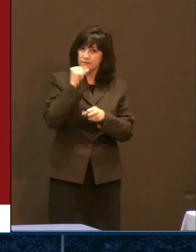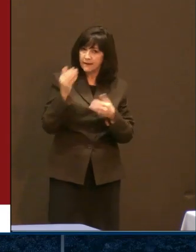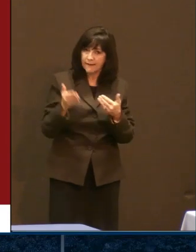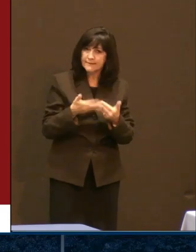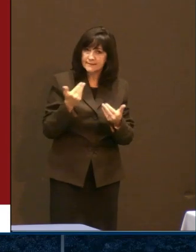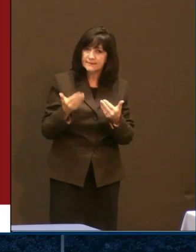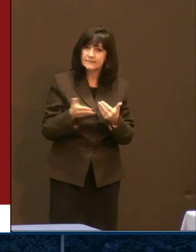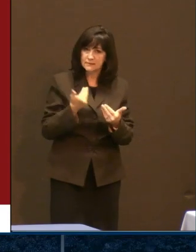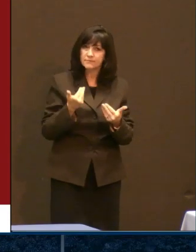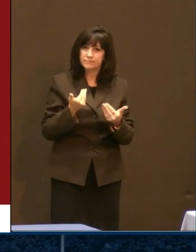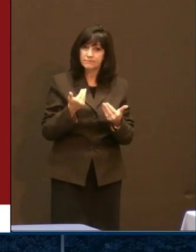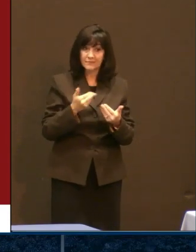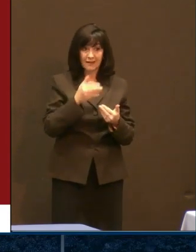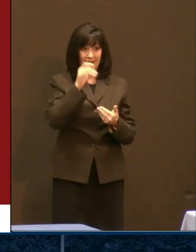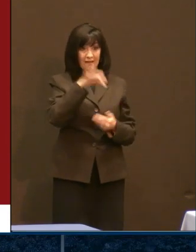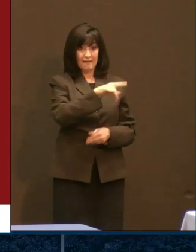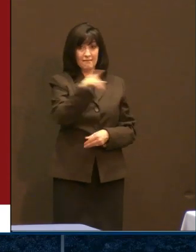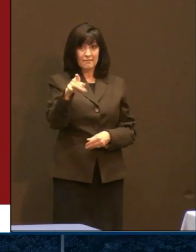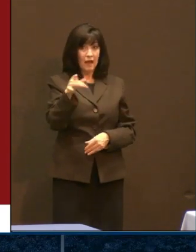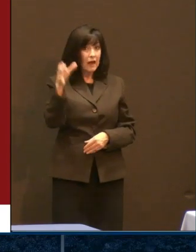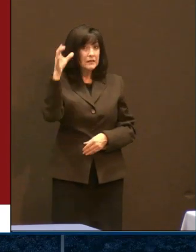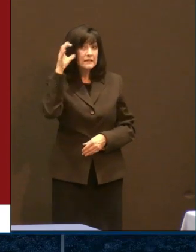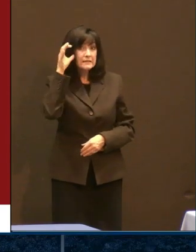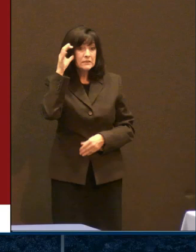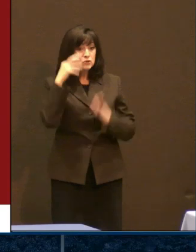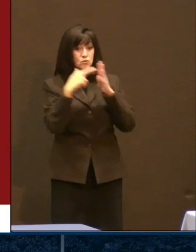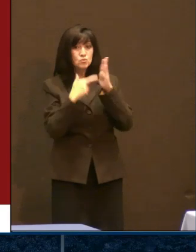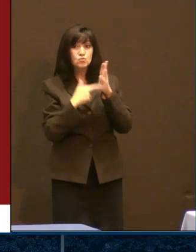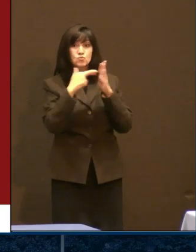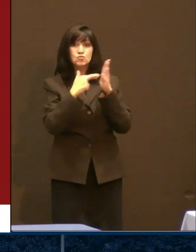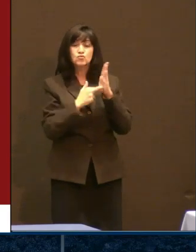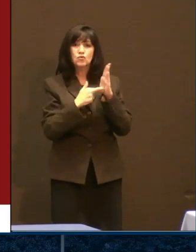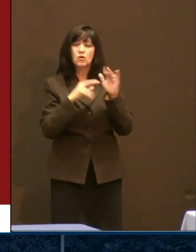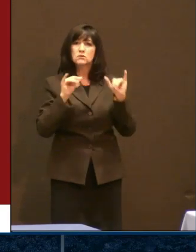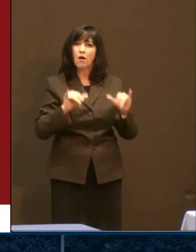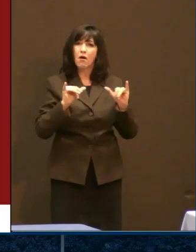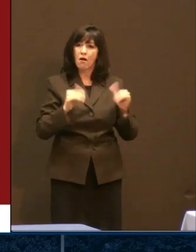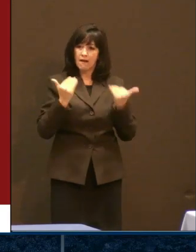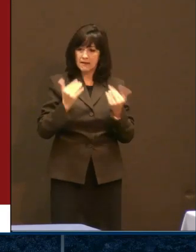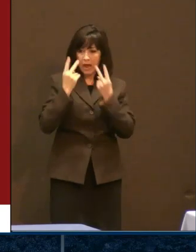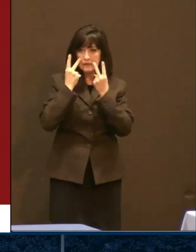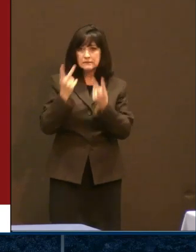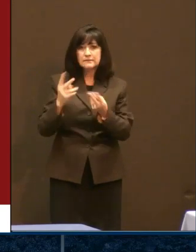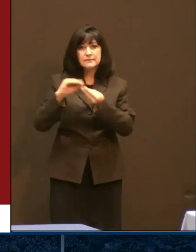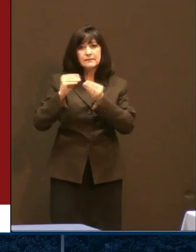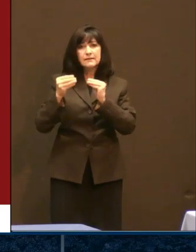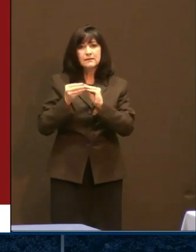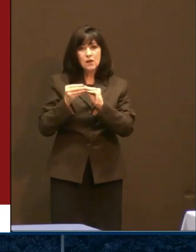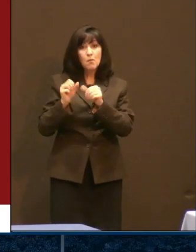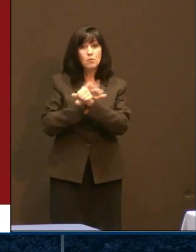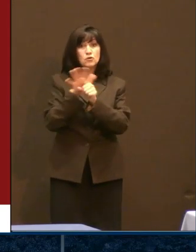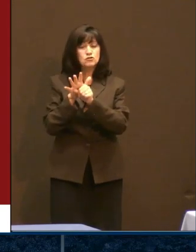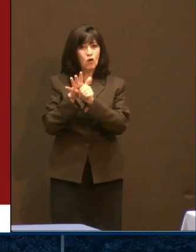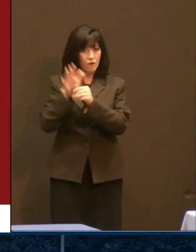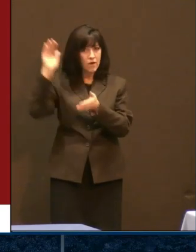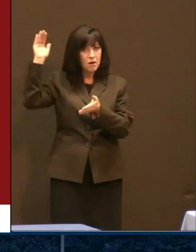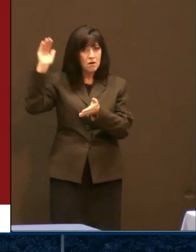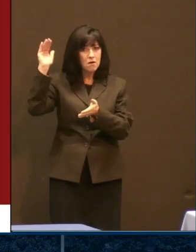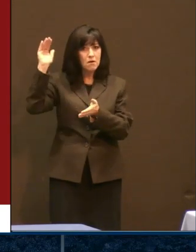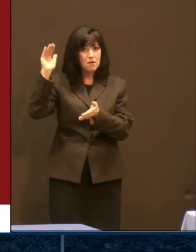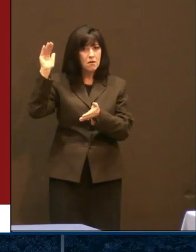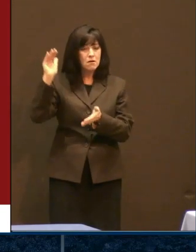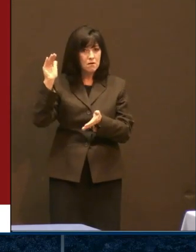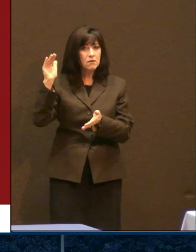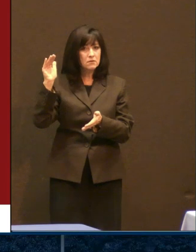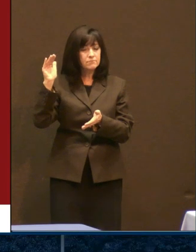data as we think about moving forward. But the difficulty we'll have, and it'll be illustrated in